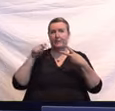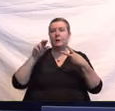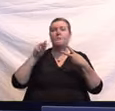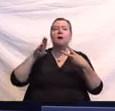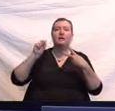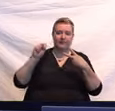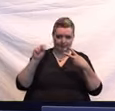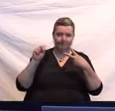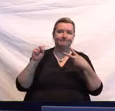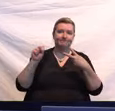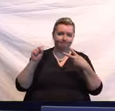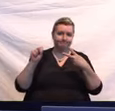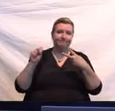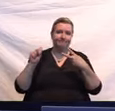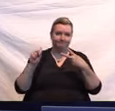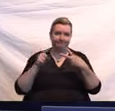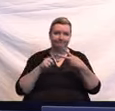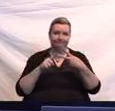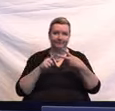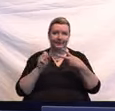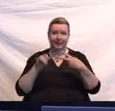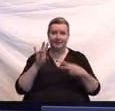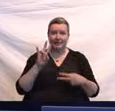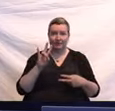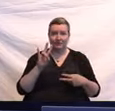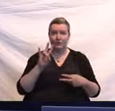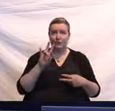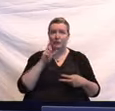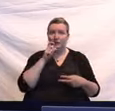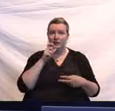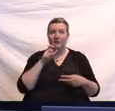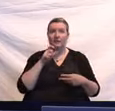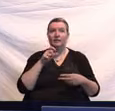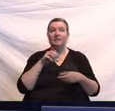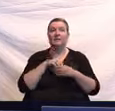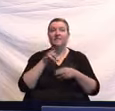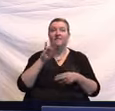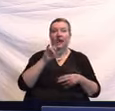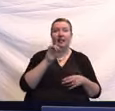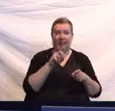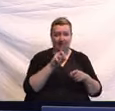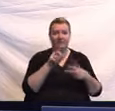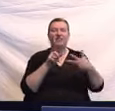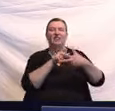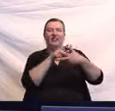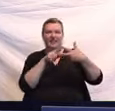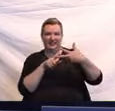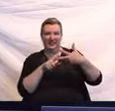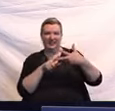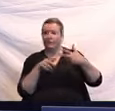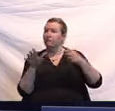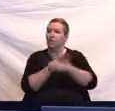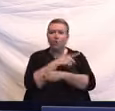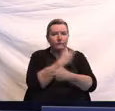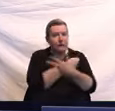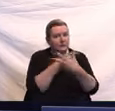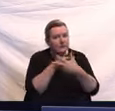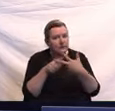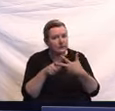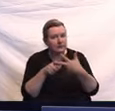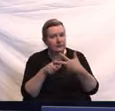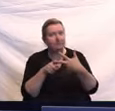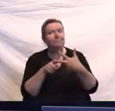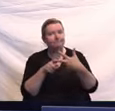the 7 employees at the Vineland home are fully vaccinated, and 1 is